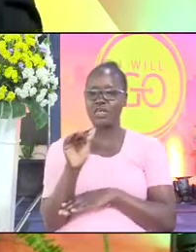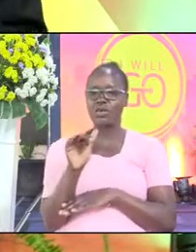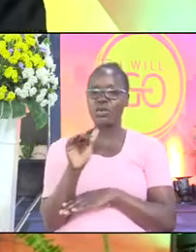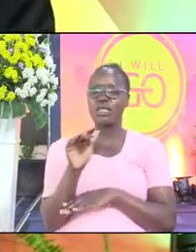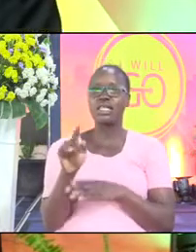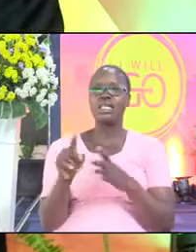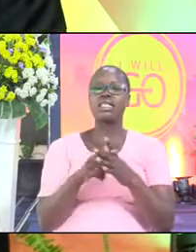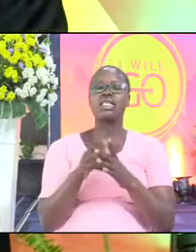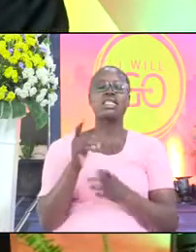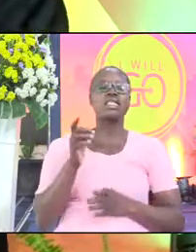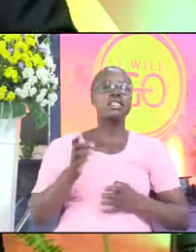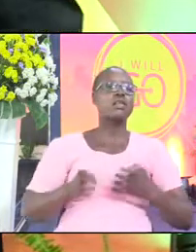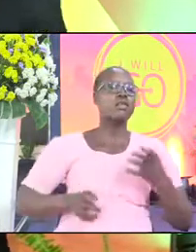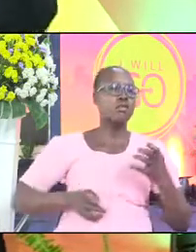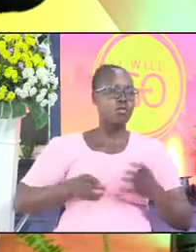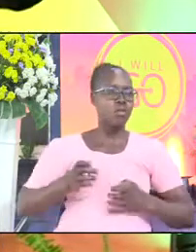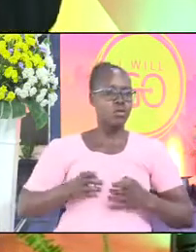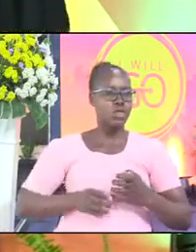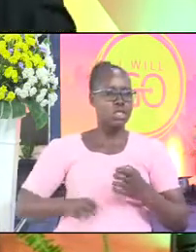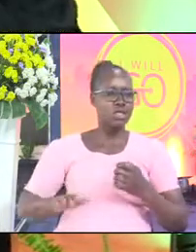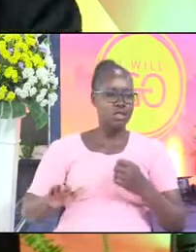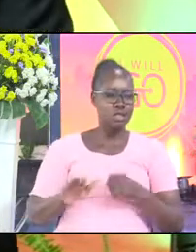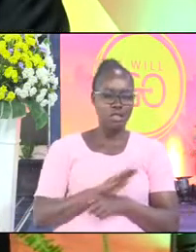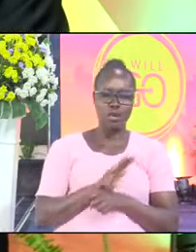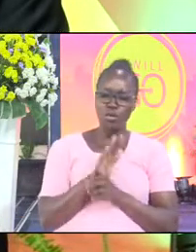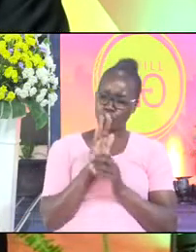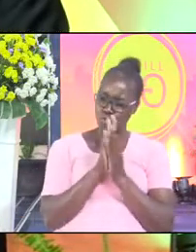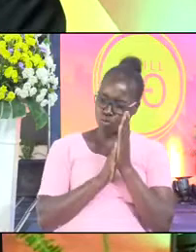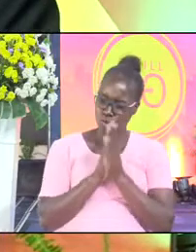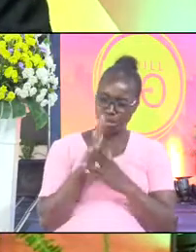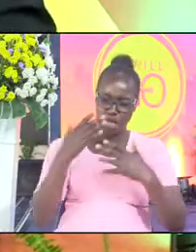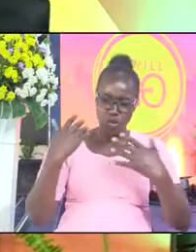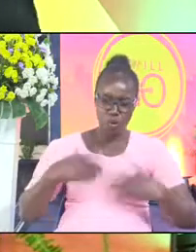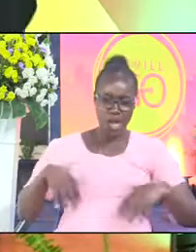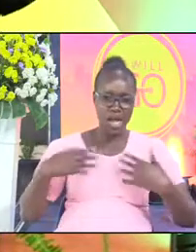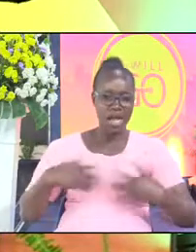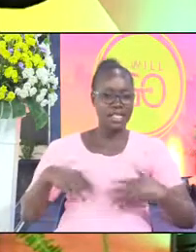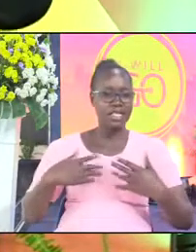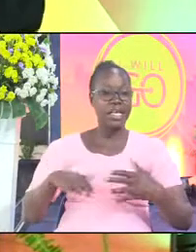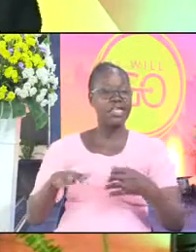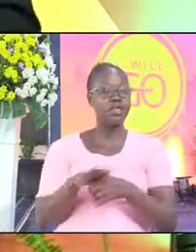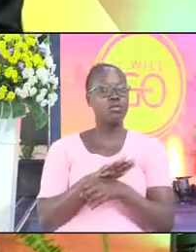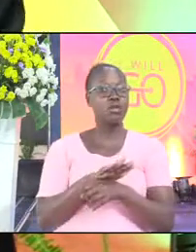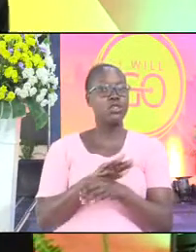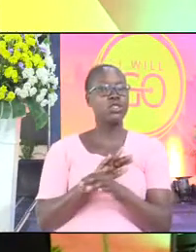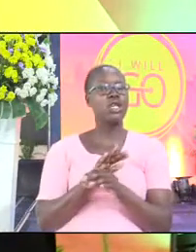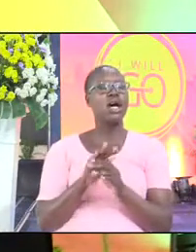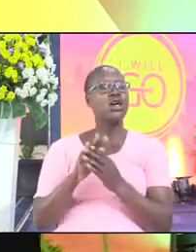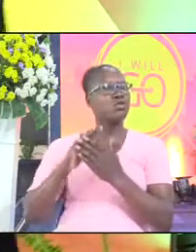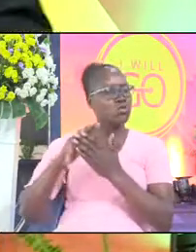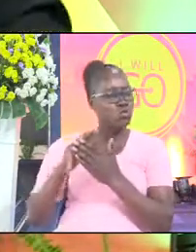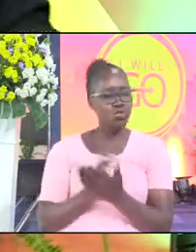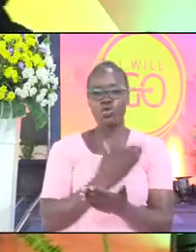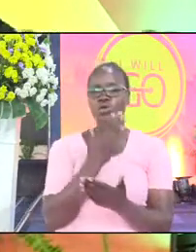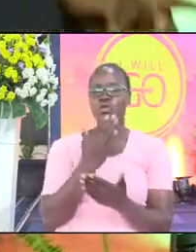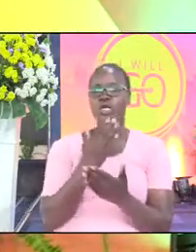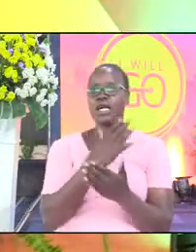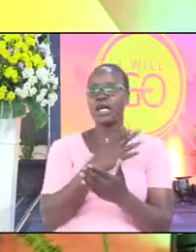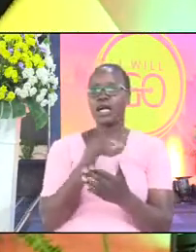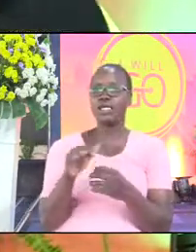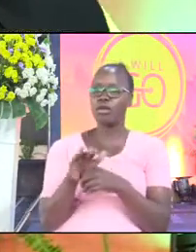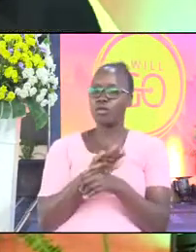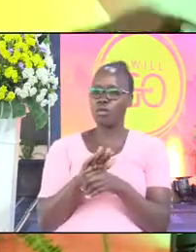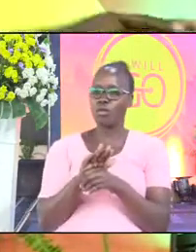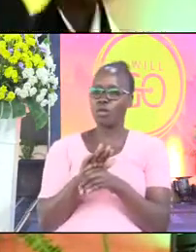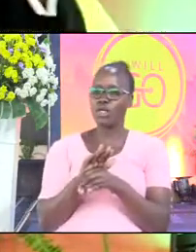in motion the most fascinating and the most sweeping and the